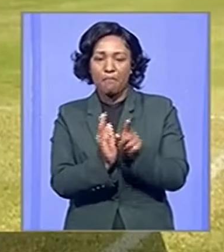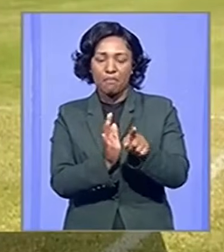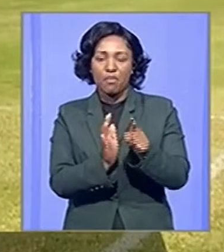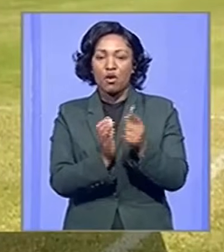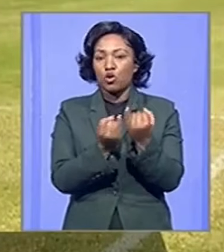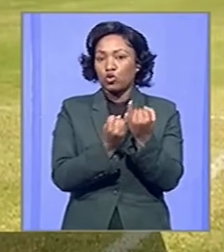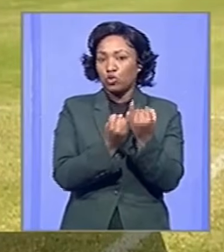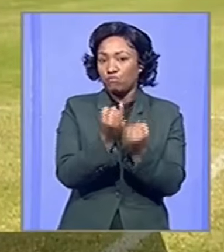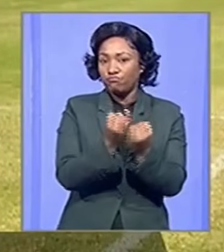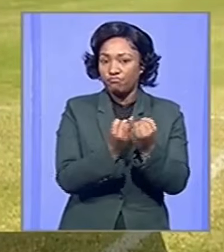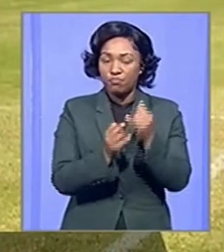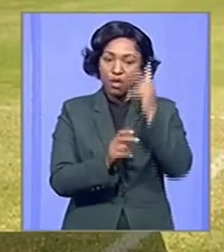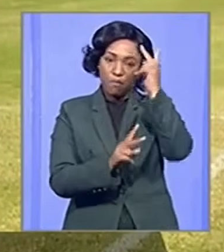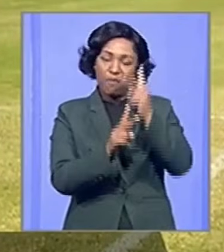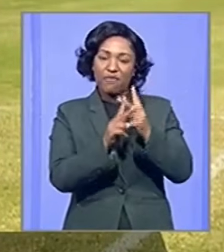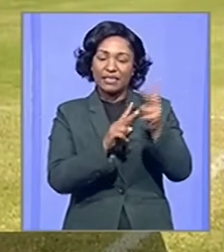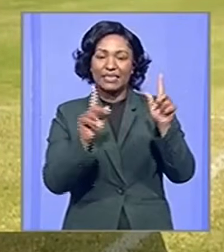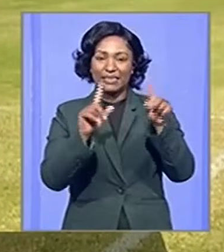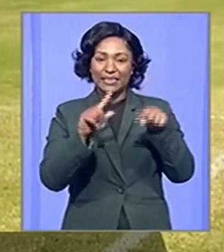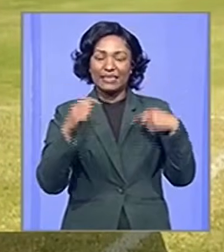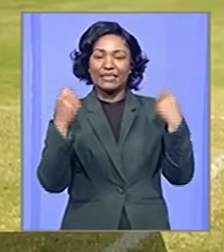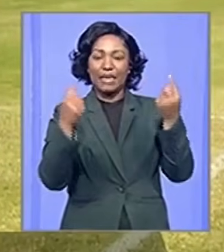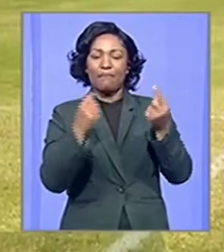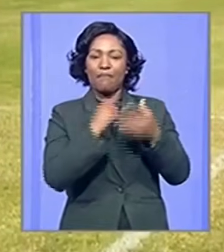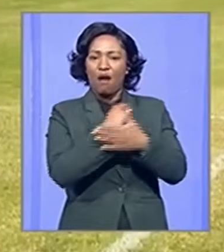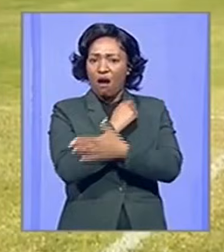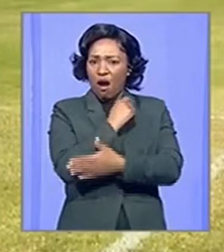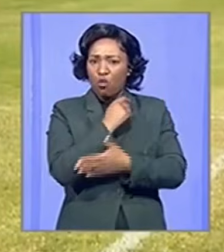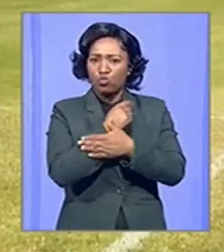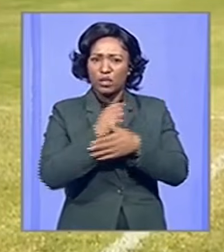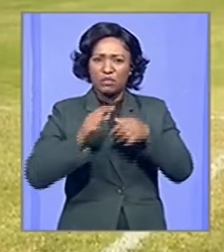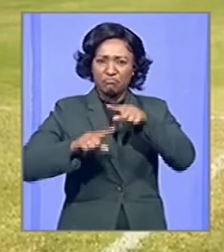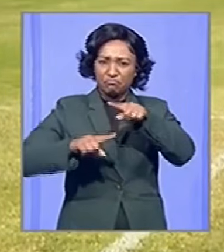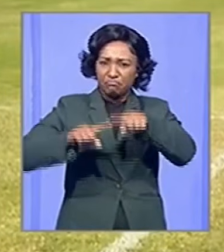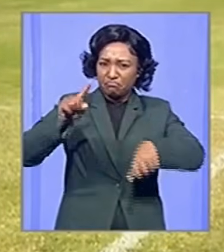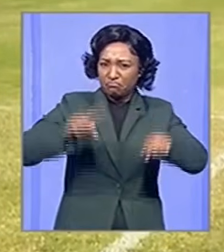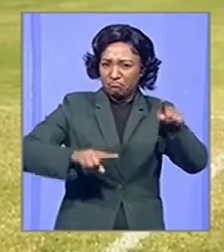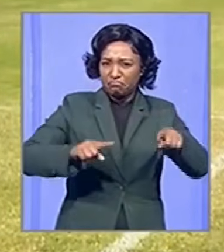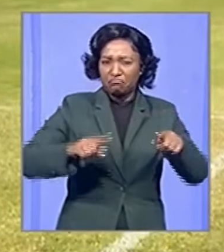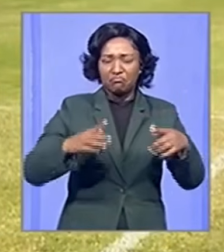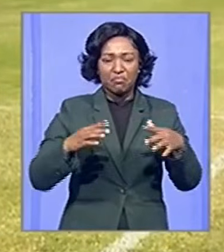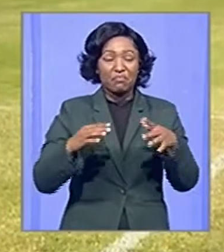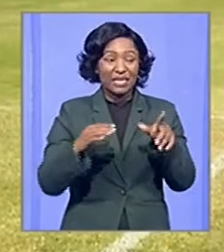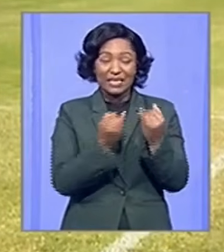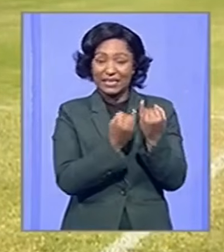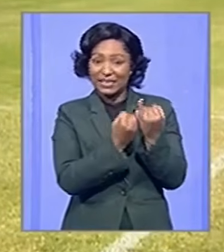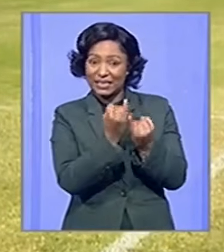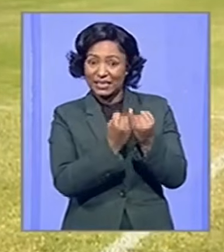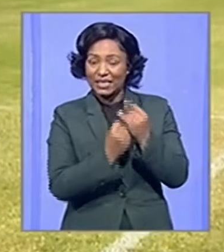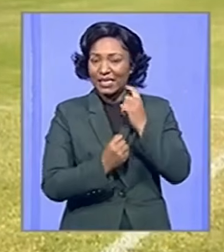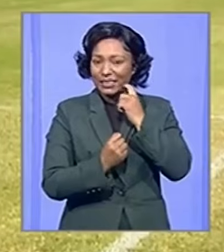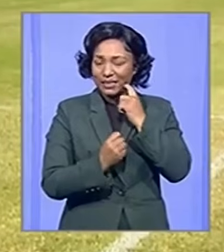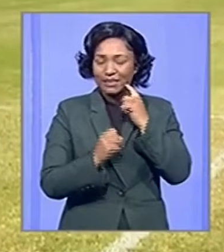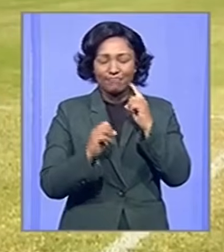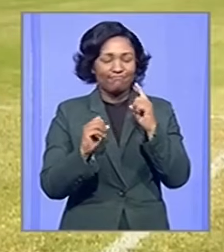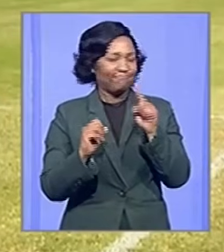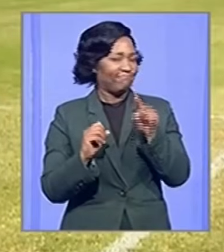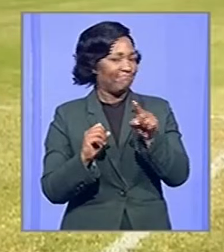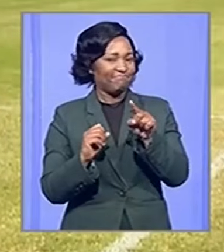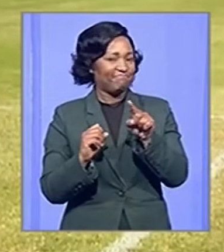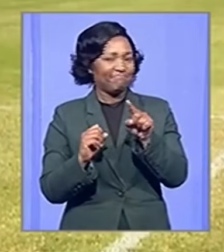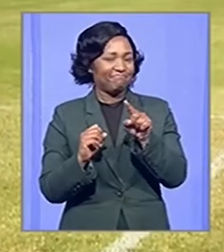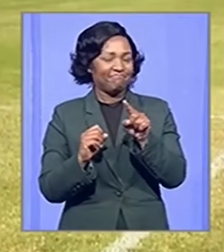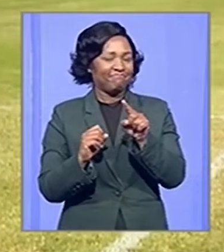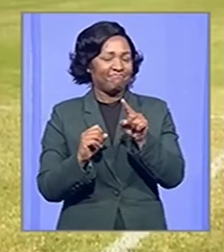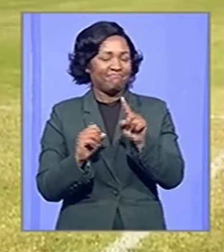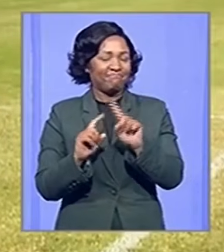with professional teams from different countries. I think tournament e ha tlotla e ba easy ho latela